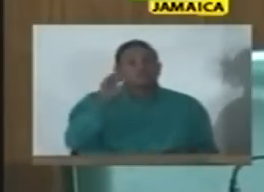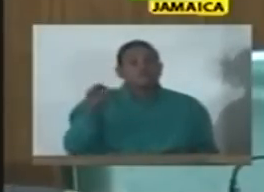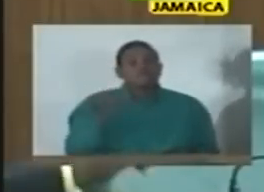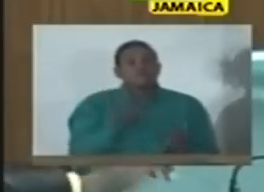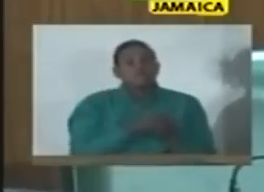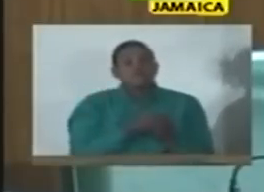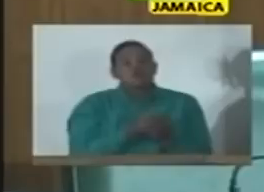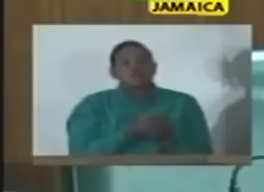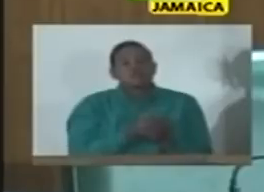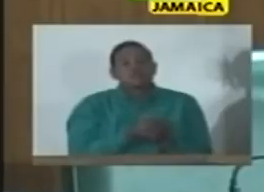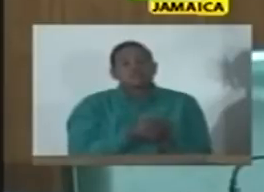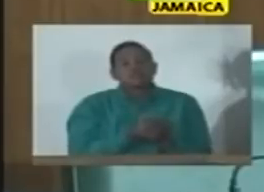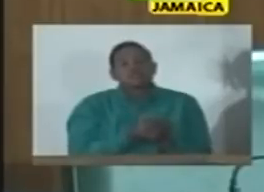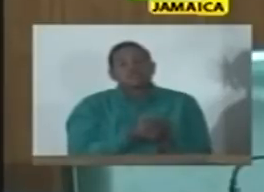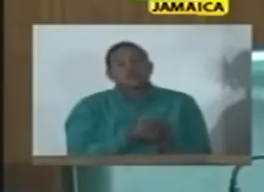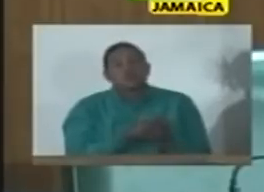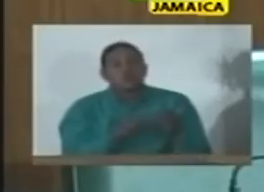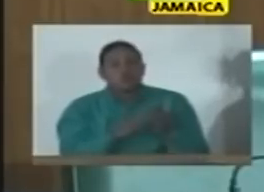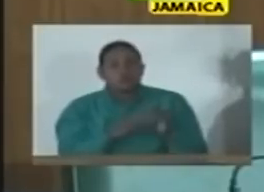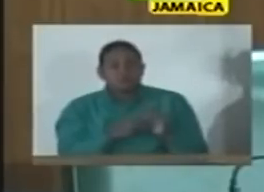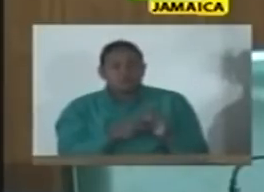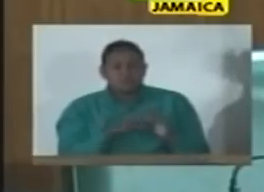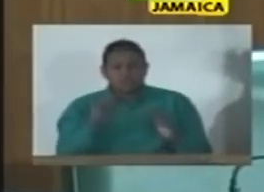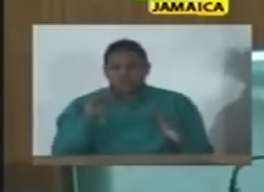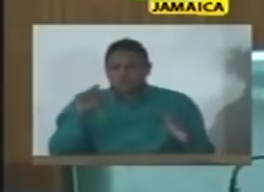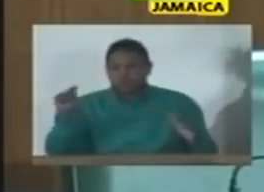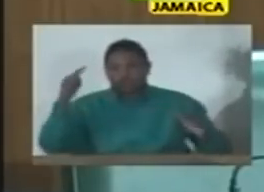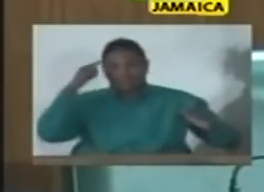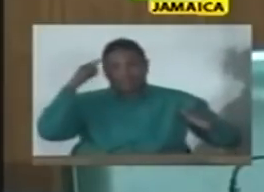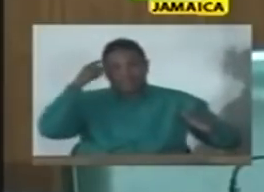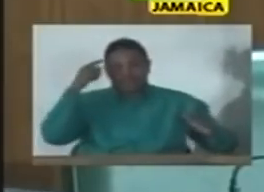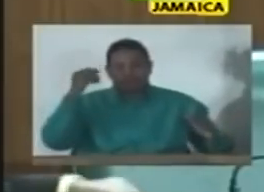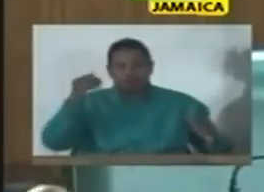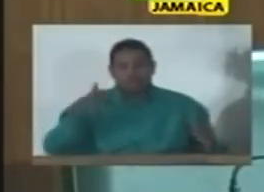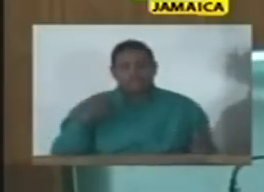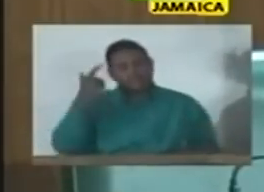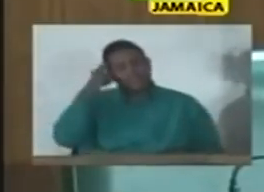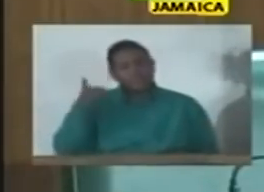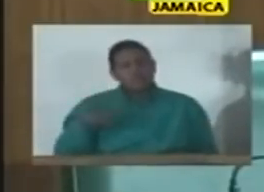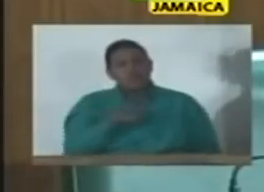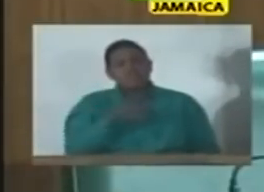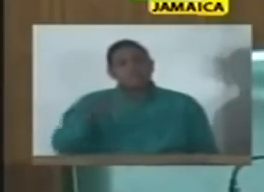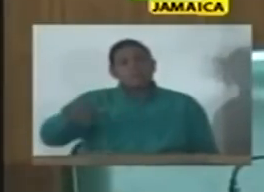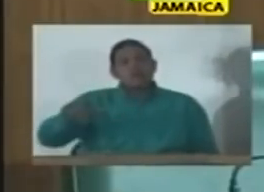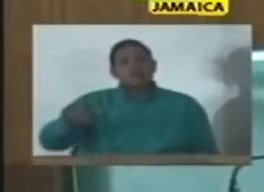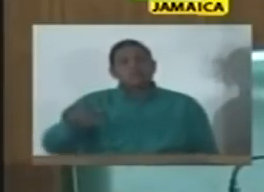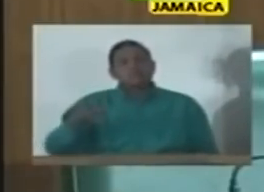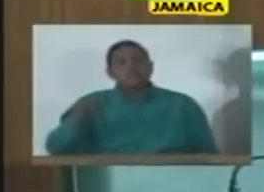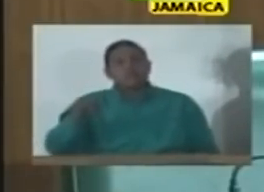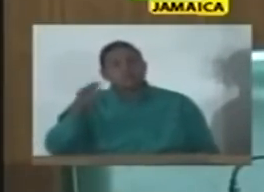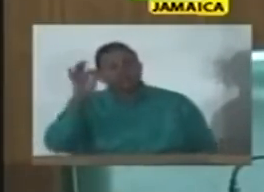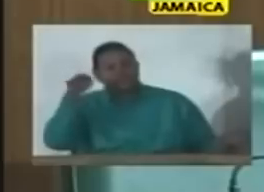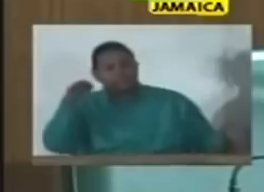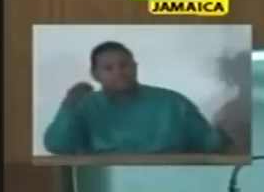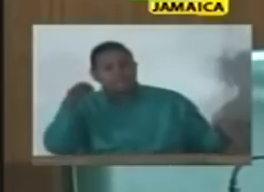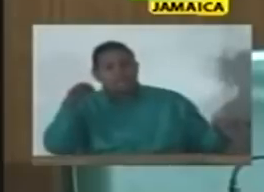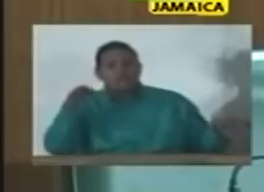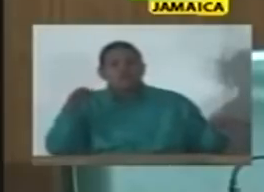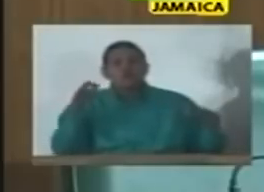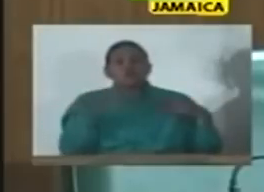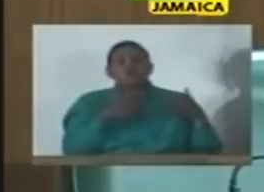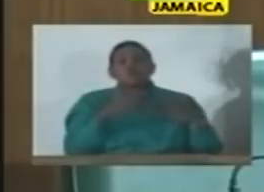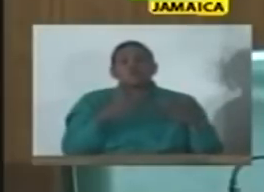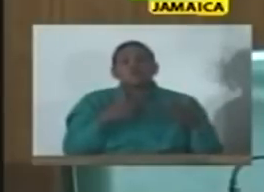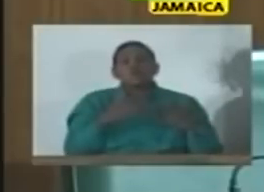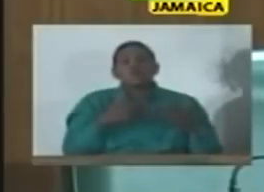And I think we have, as a parliament, to decide whether the law